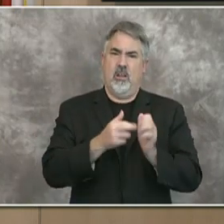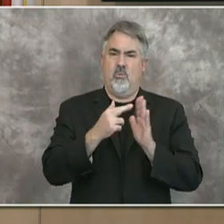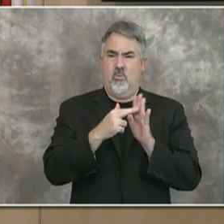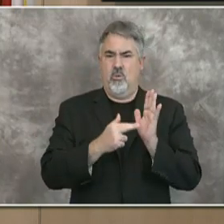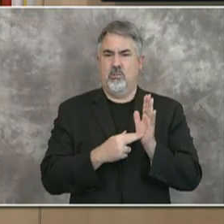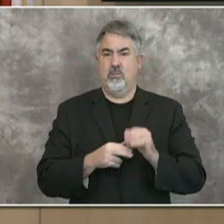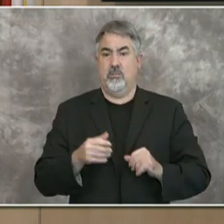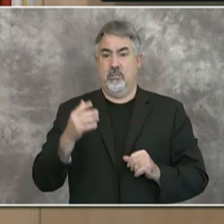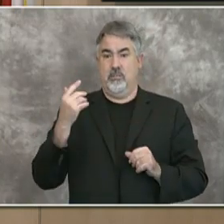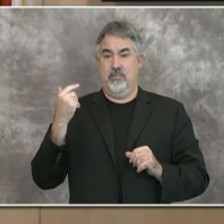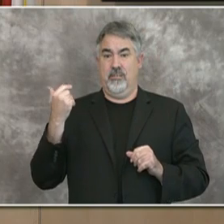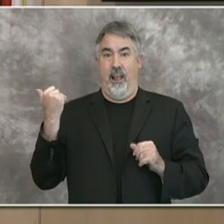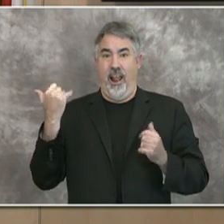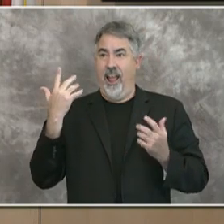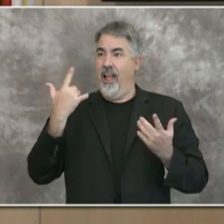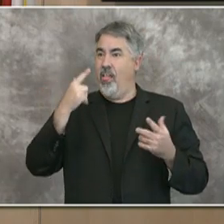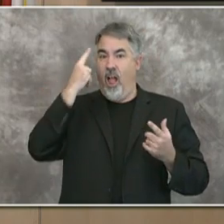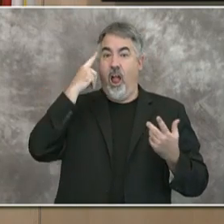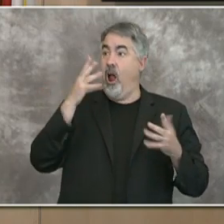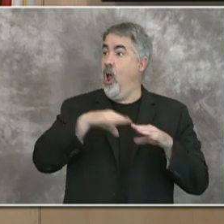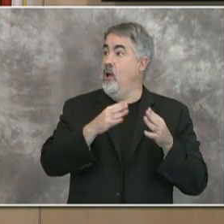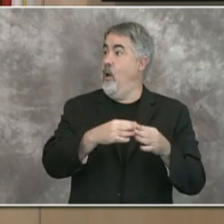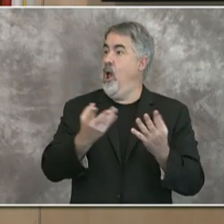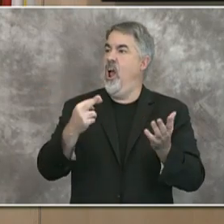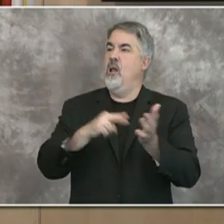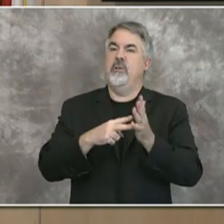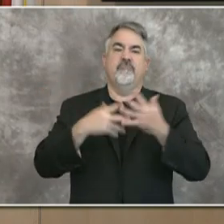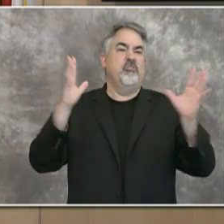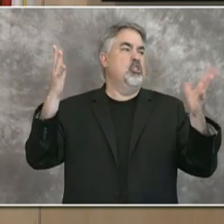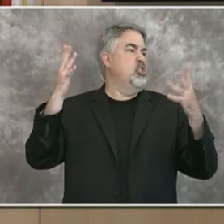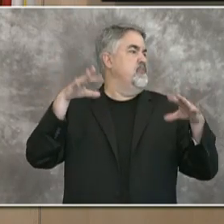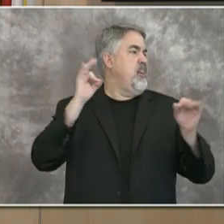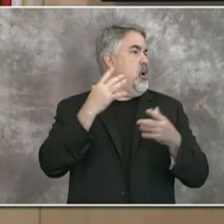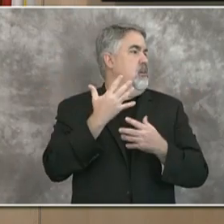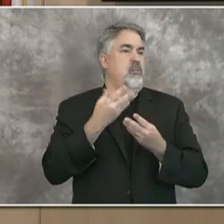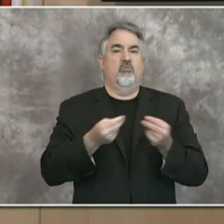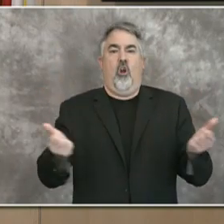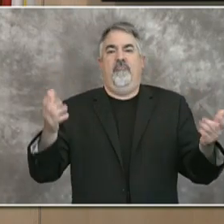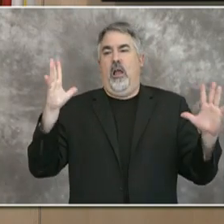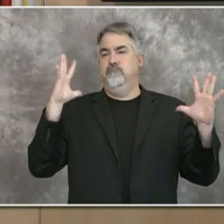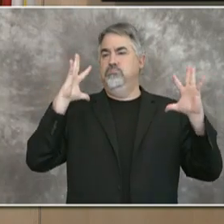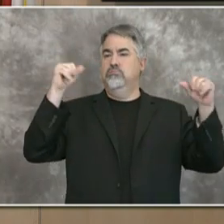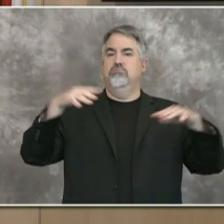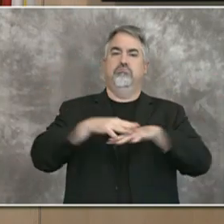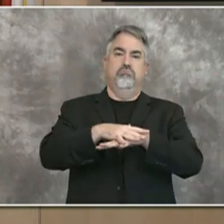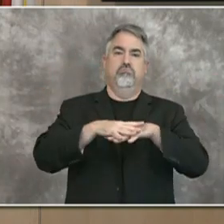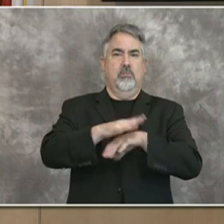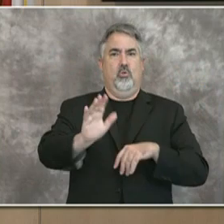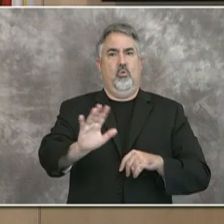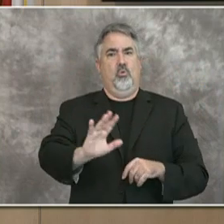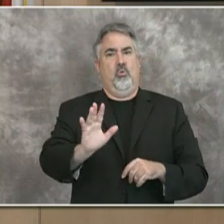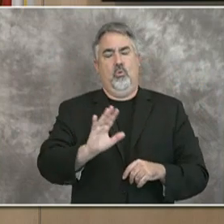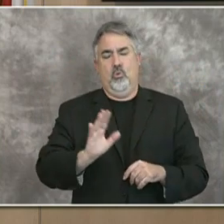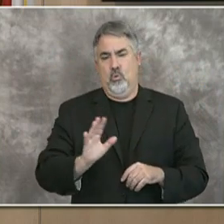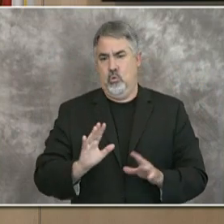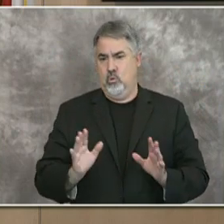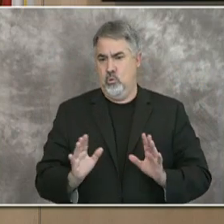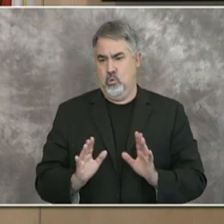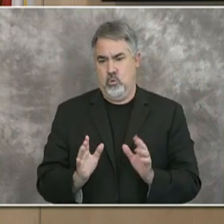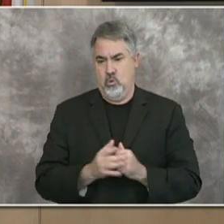cure for coronavirus has been discovered, or a vaccine, or that cases